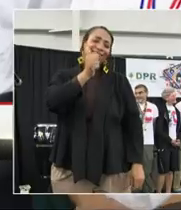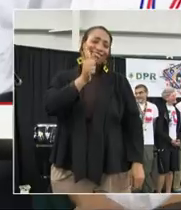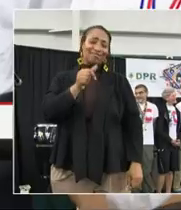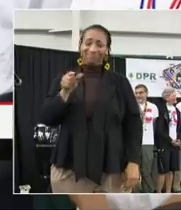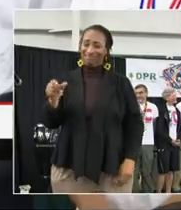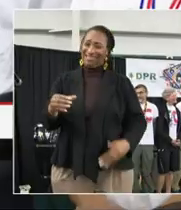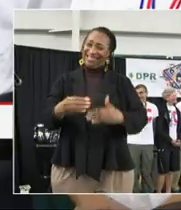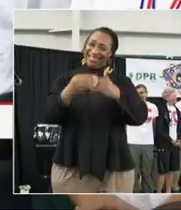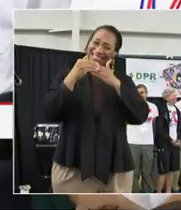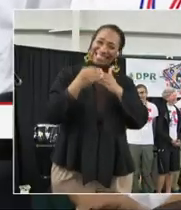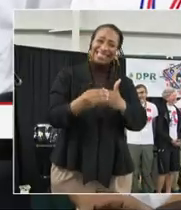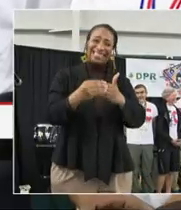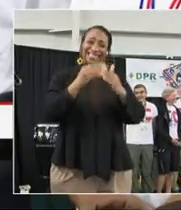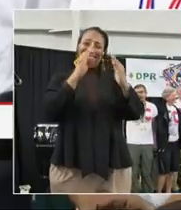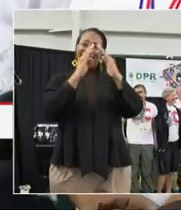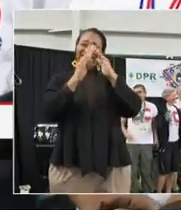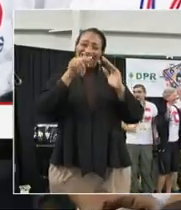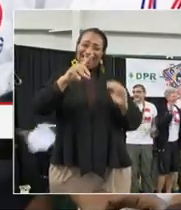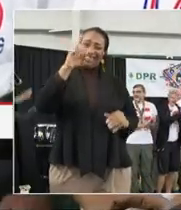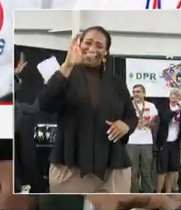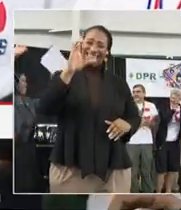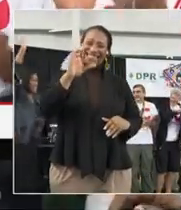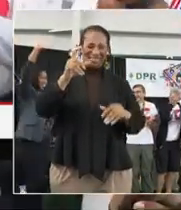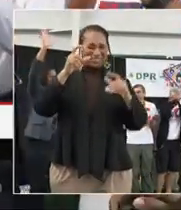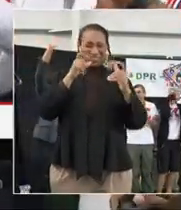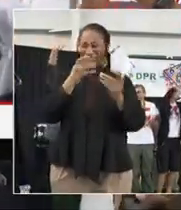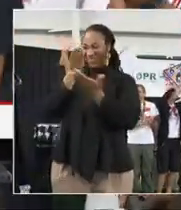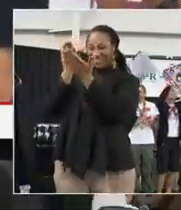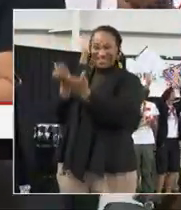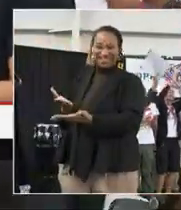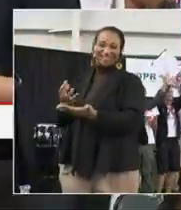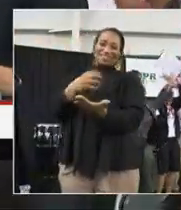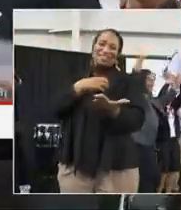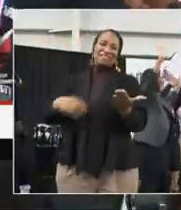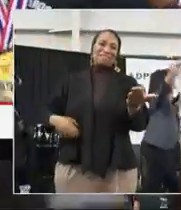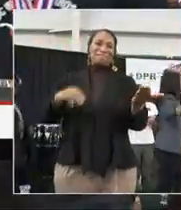the Honorable Mayor Muriel Bowser.